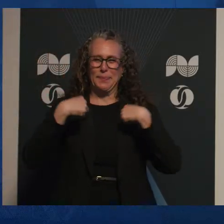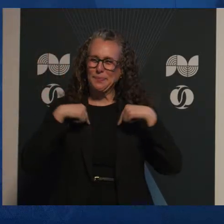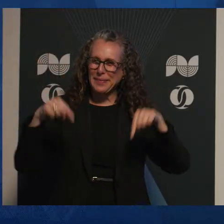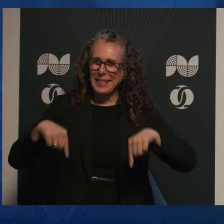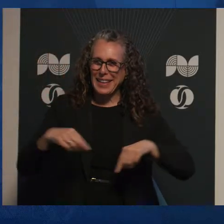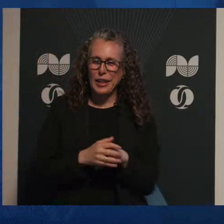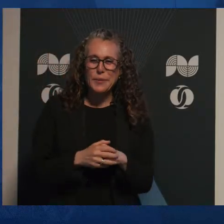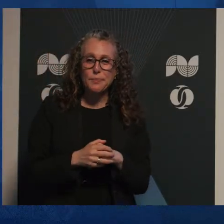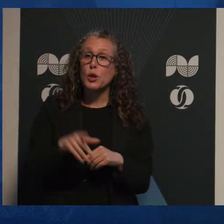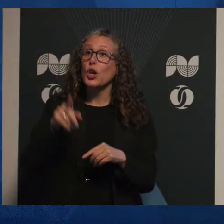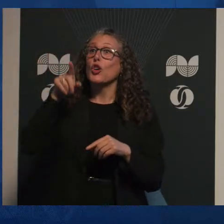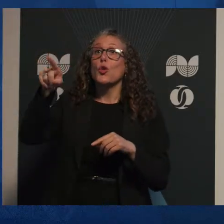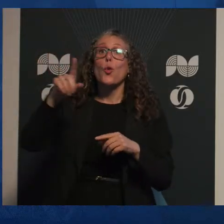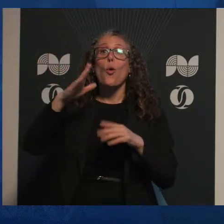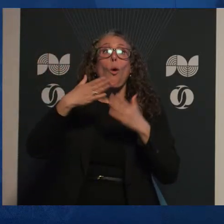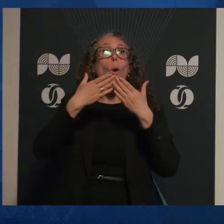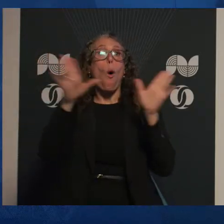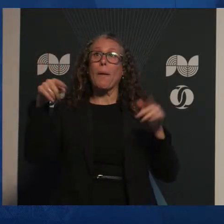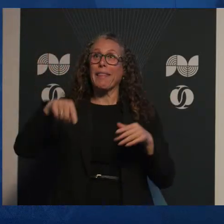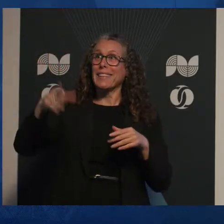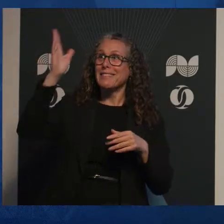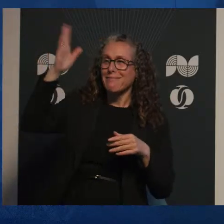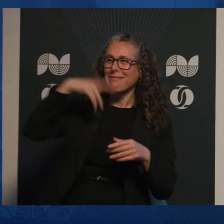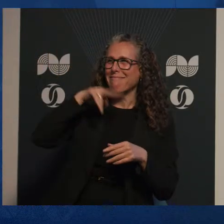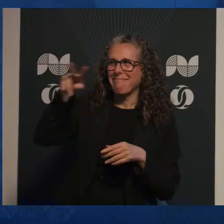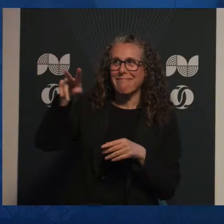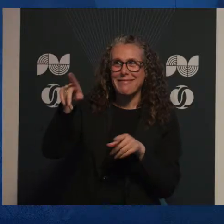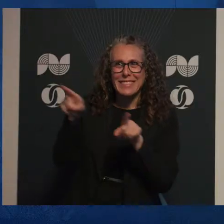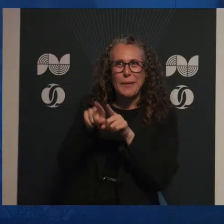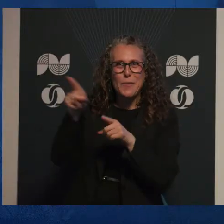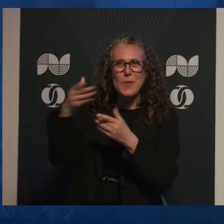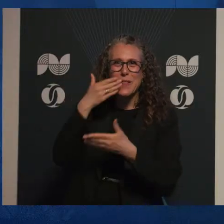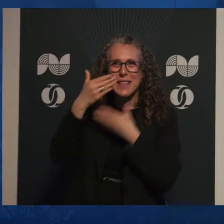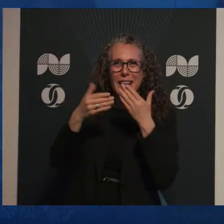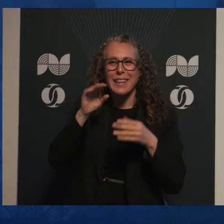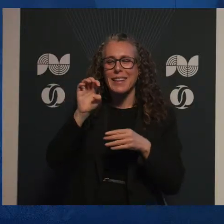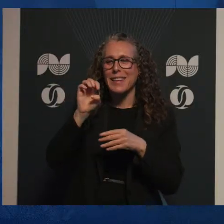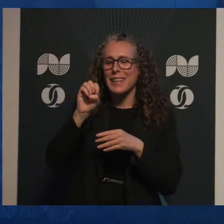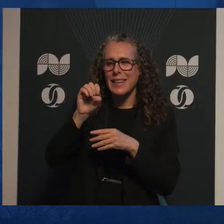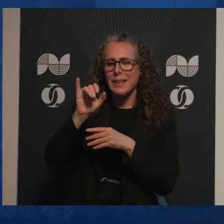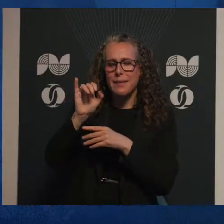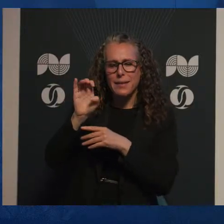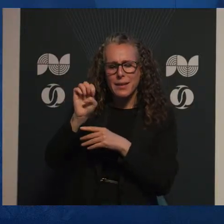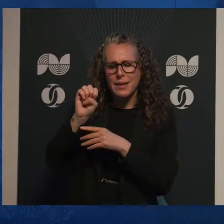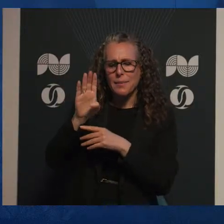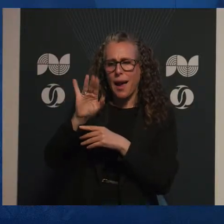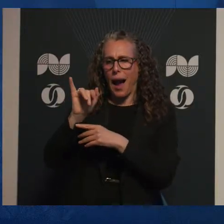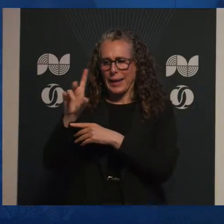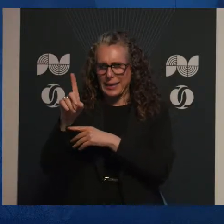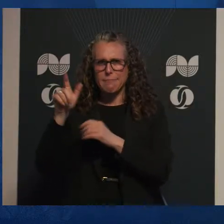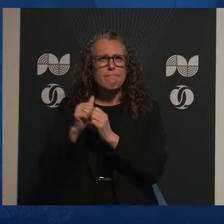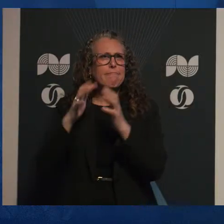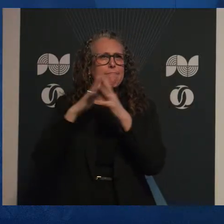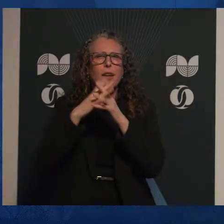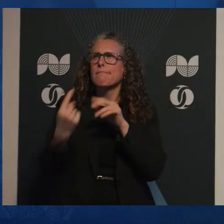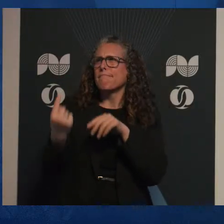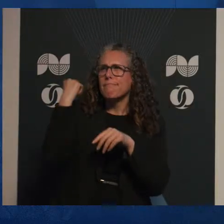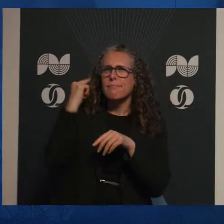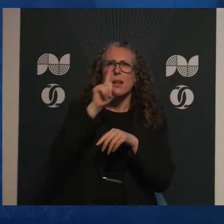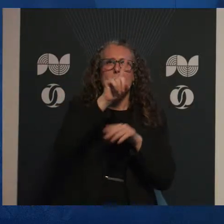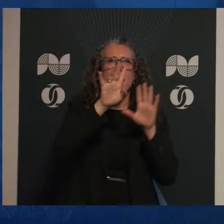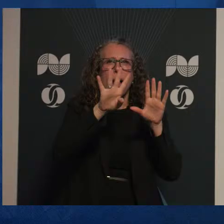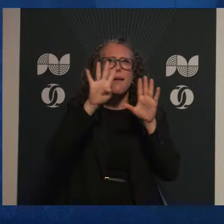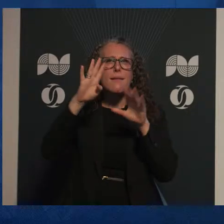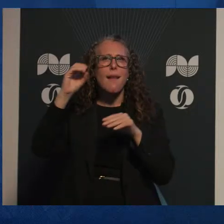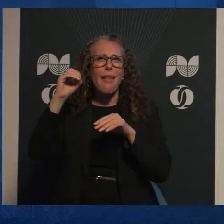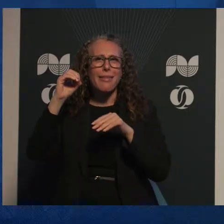touched on it in your introduction. So the EBRD was created at a particular time in history, the early 1990s, with